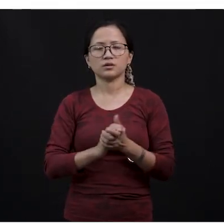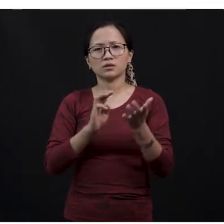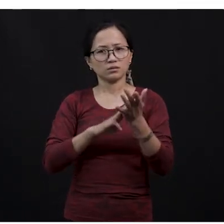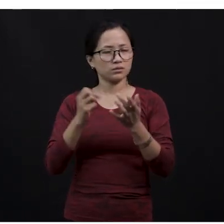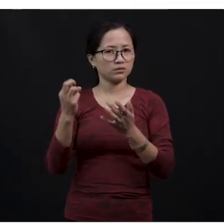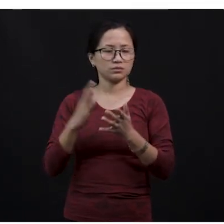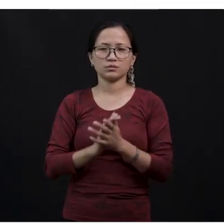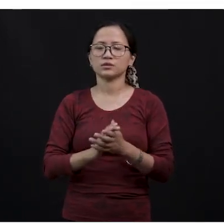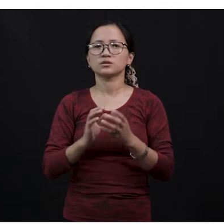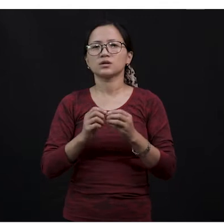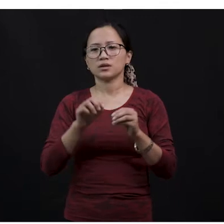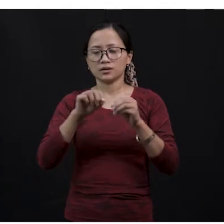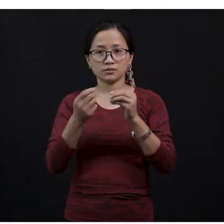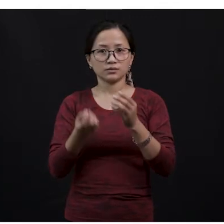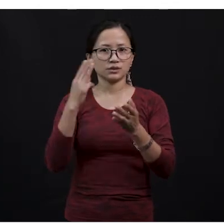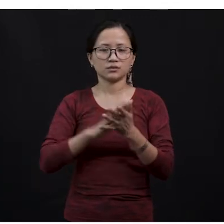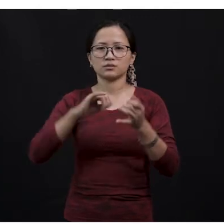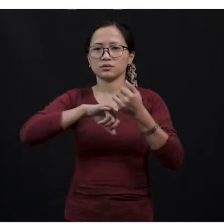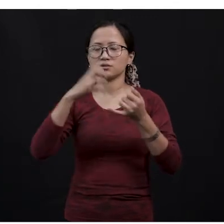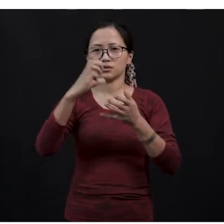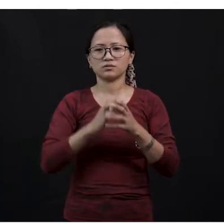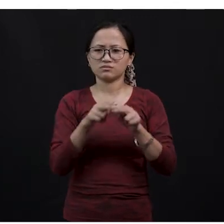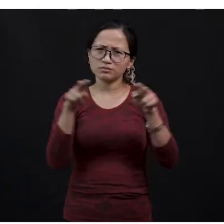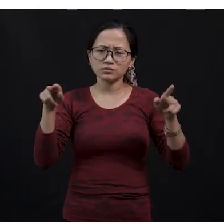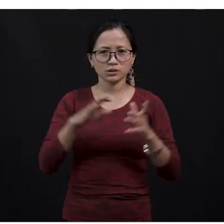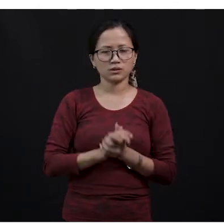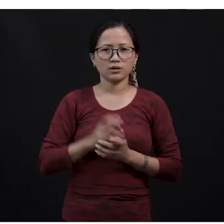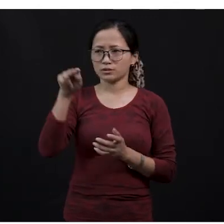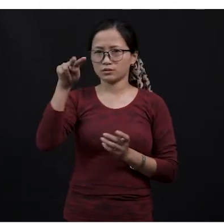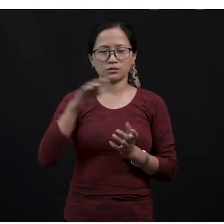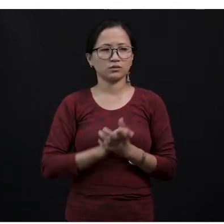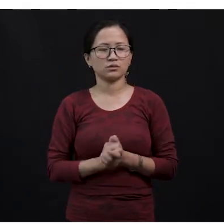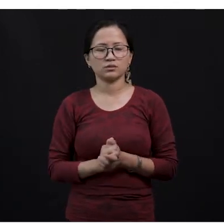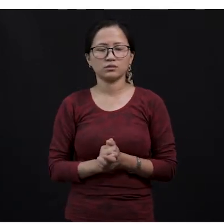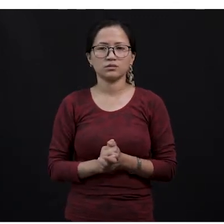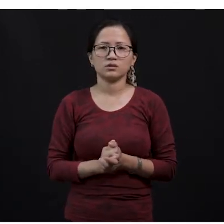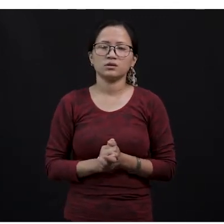mathematics, astronomy, medicine and science. So which means now that